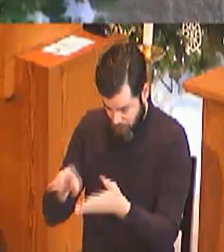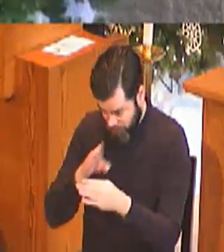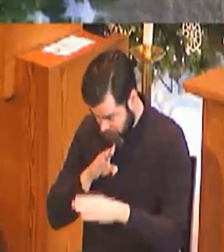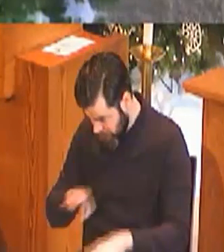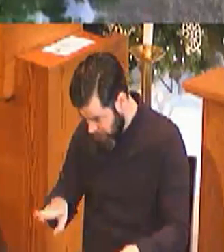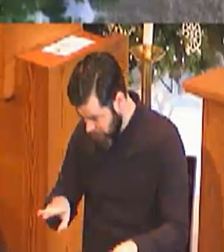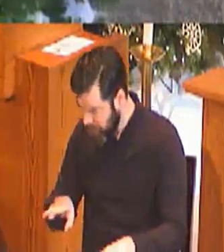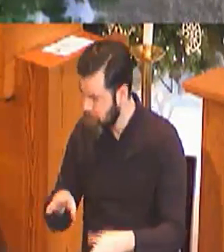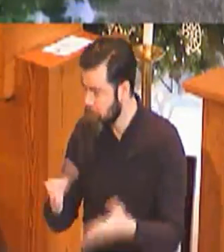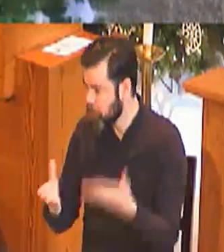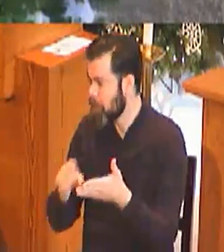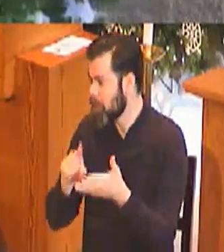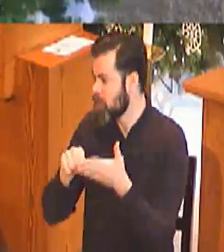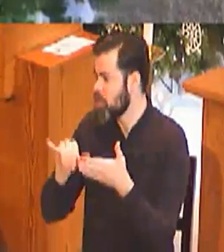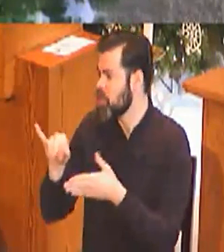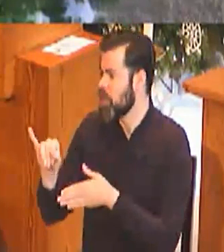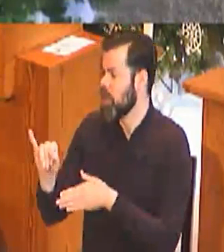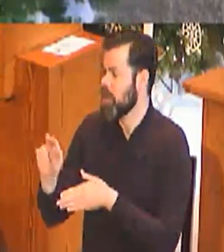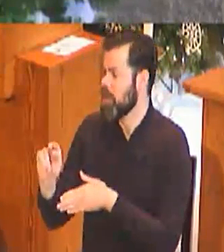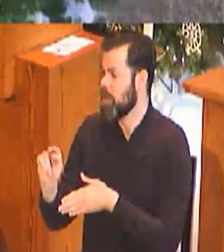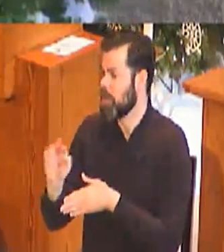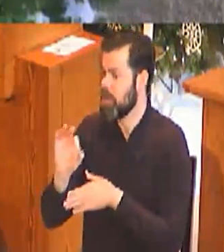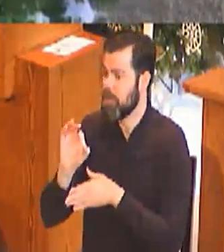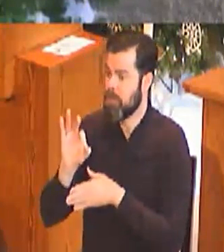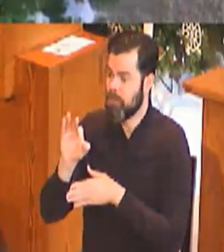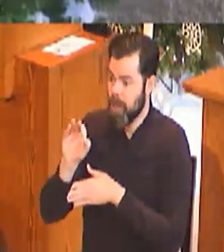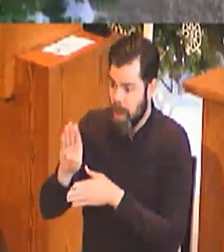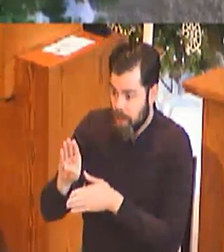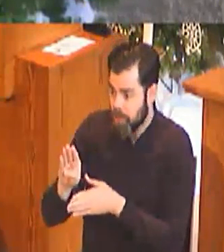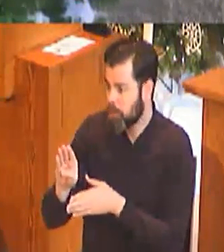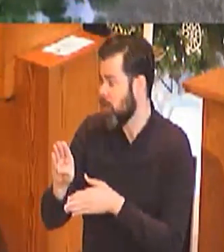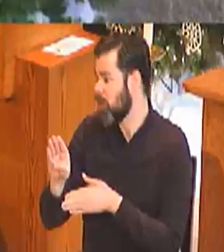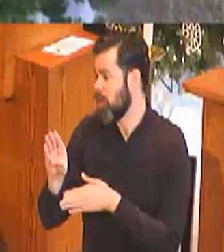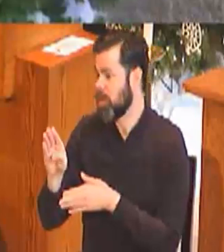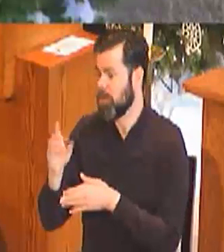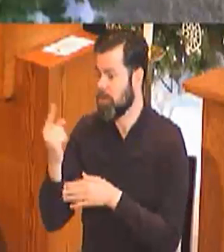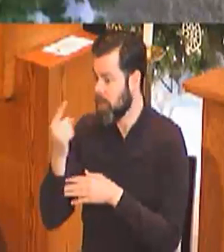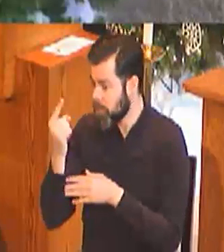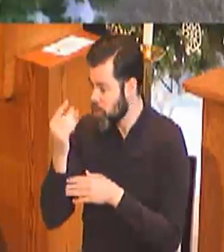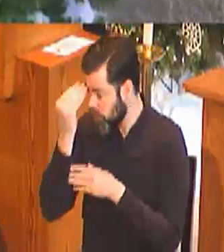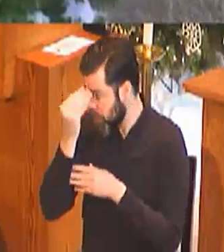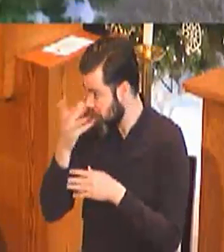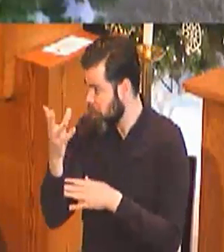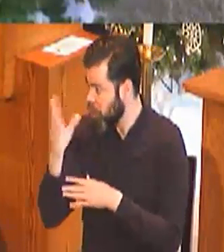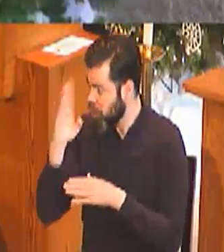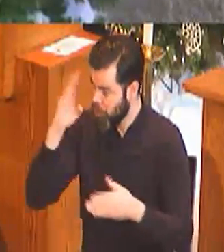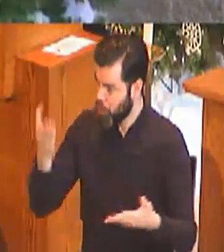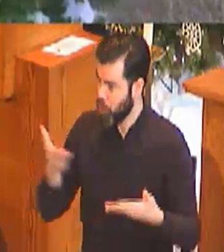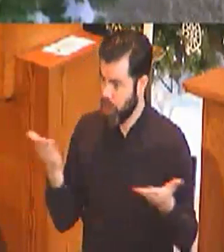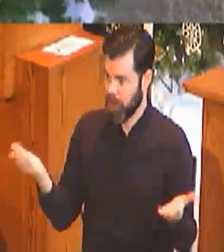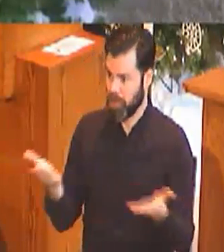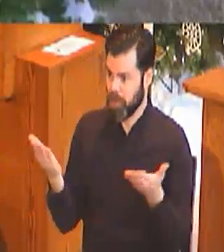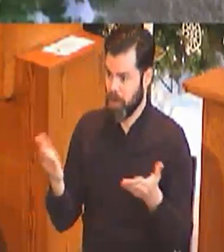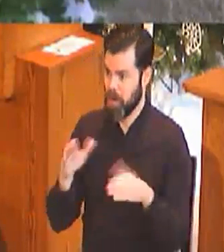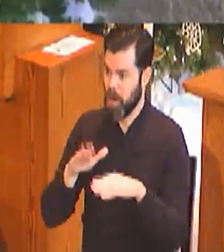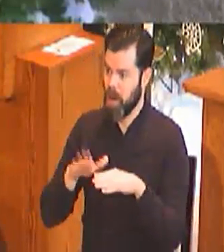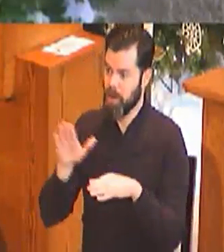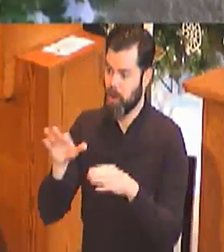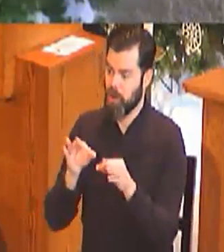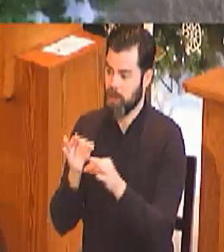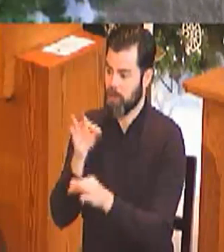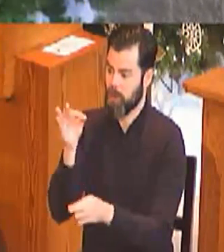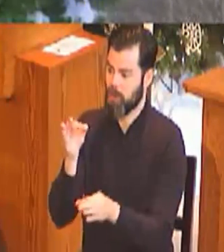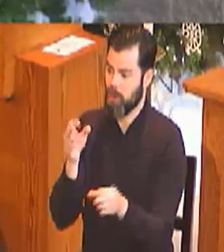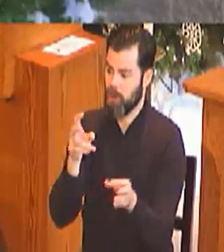let them know that they too are welcome here, no matter where they are on their spiritual journey. Amen.